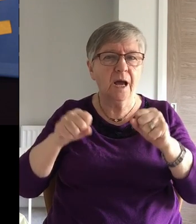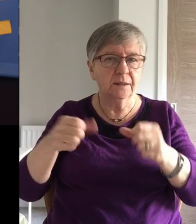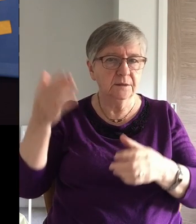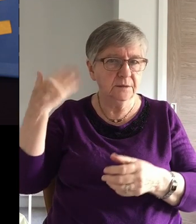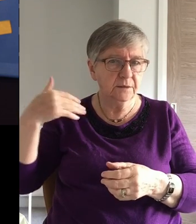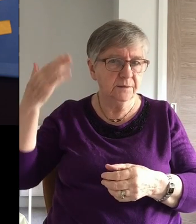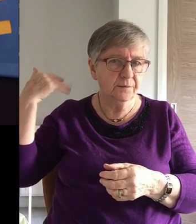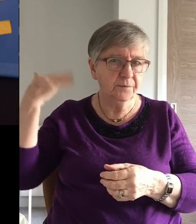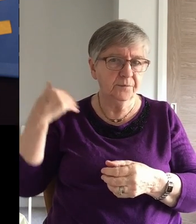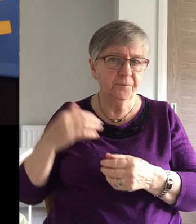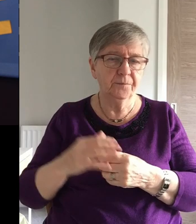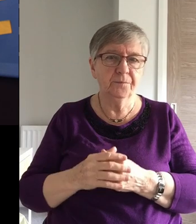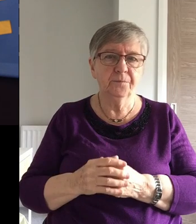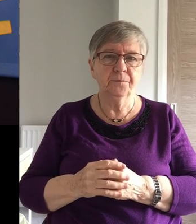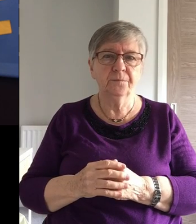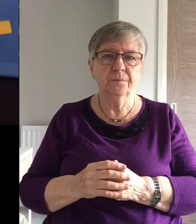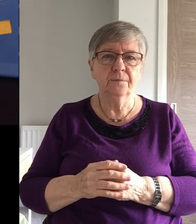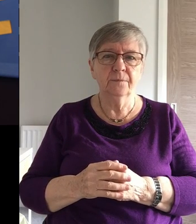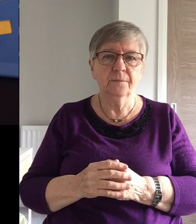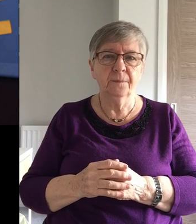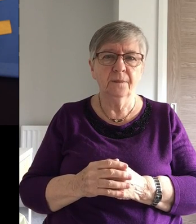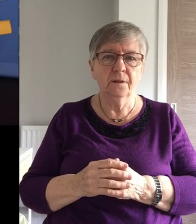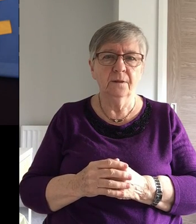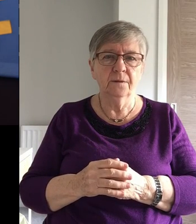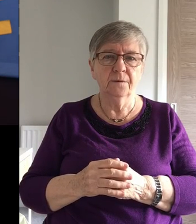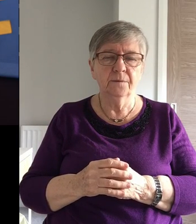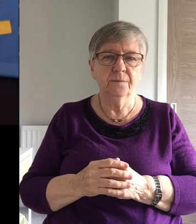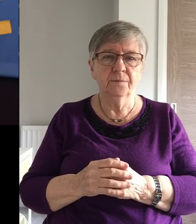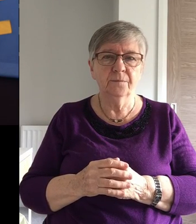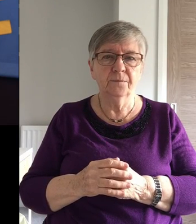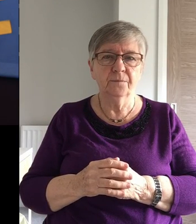that meal began with Jesus, with His followers.